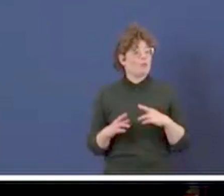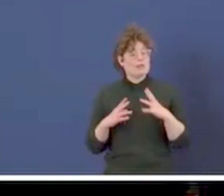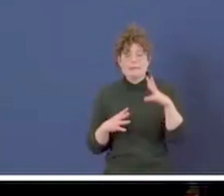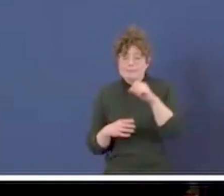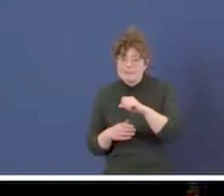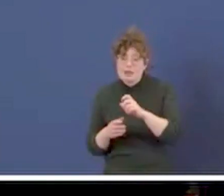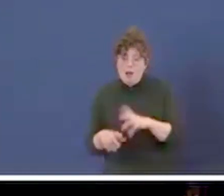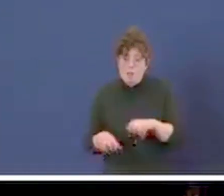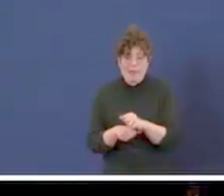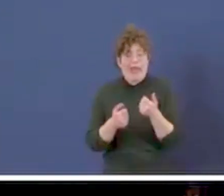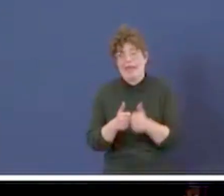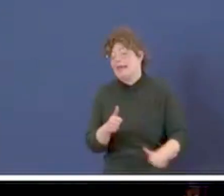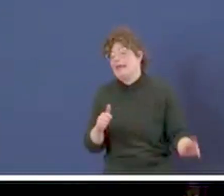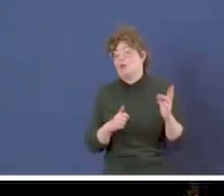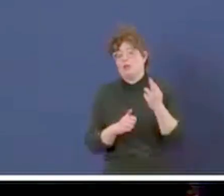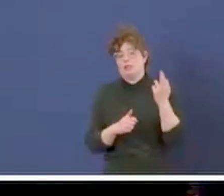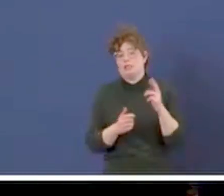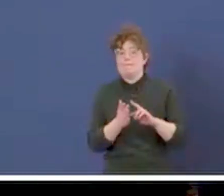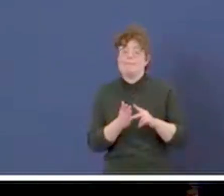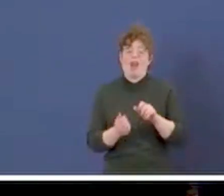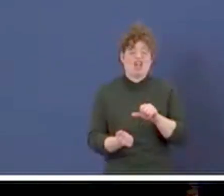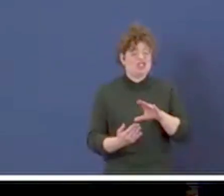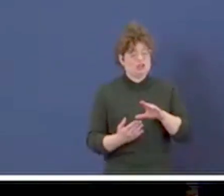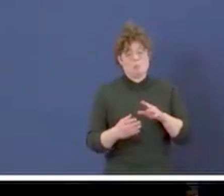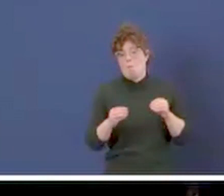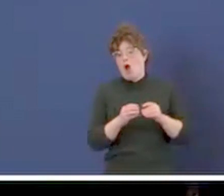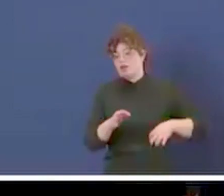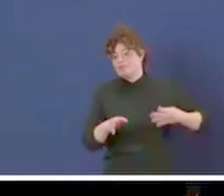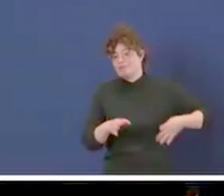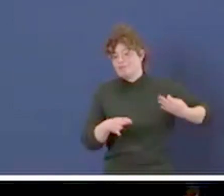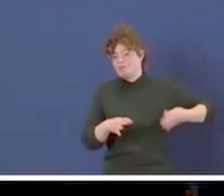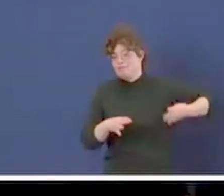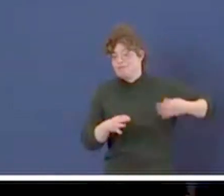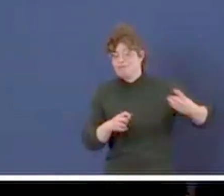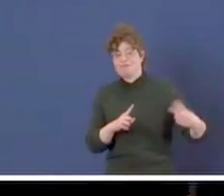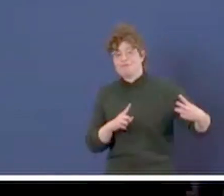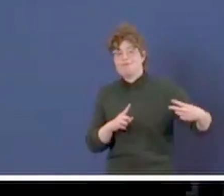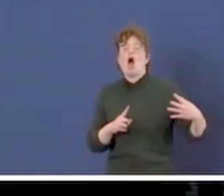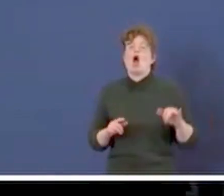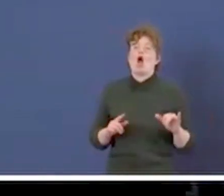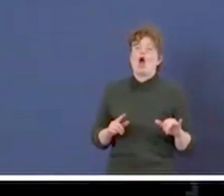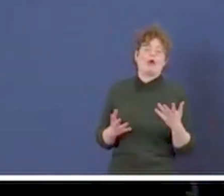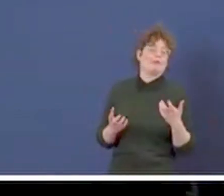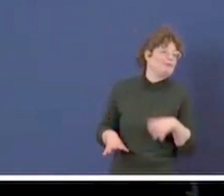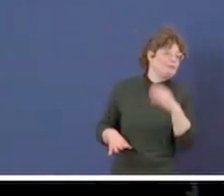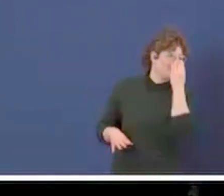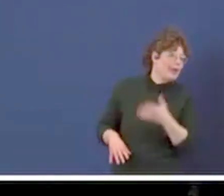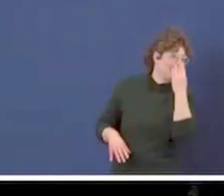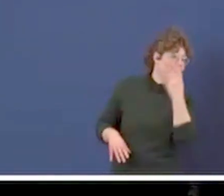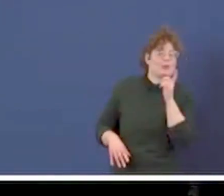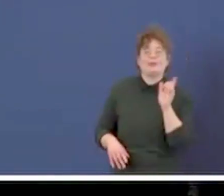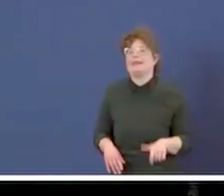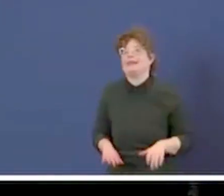an appointment for any reason, they are met with further delays and often judged with an assumption that they must not care or need